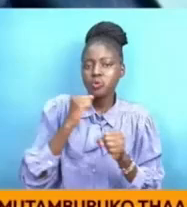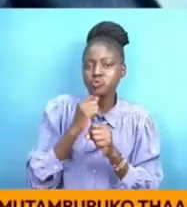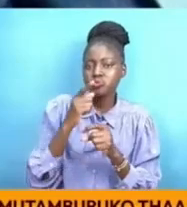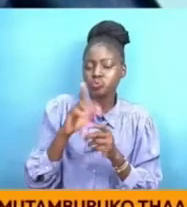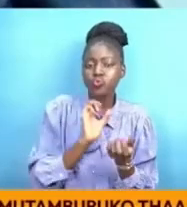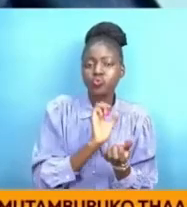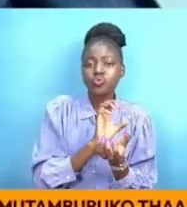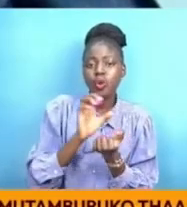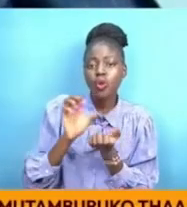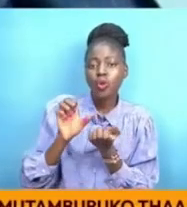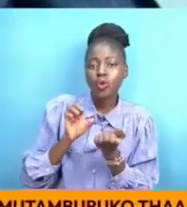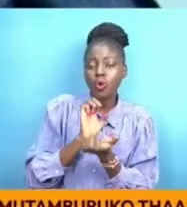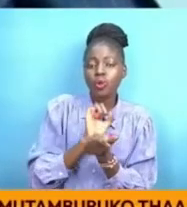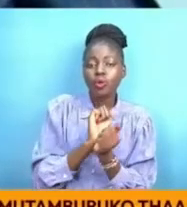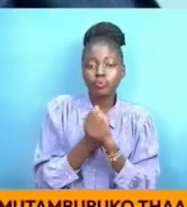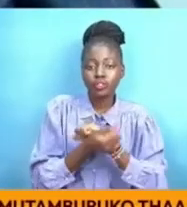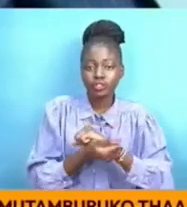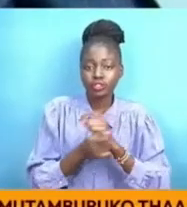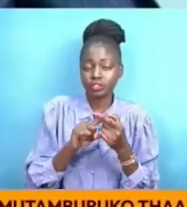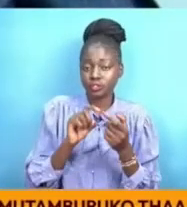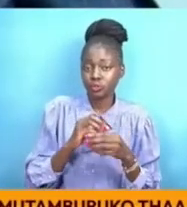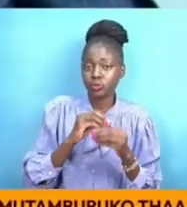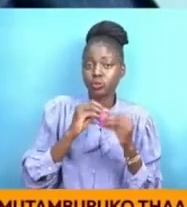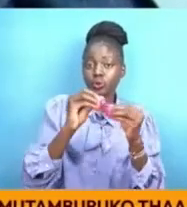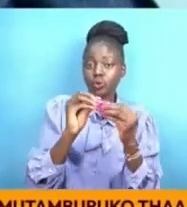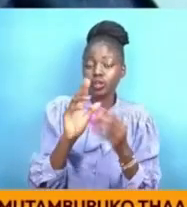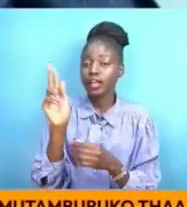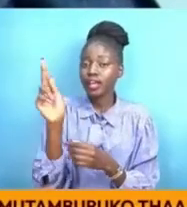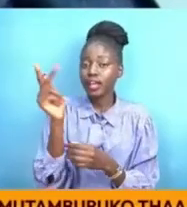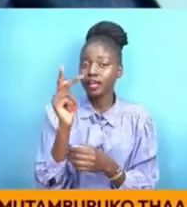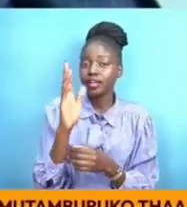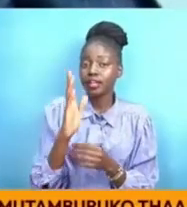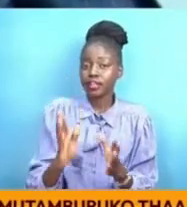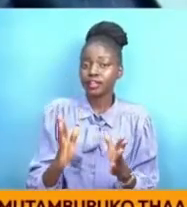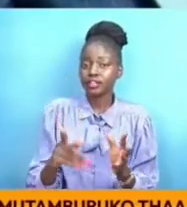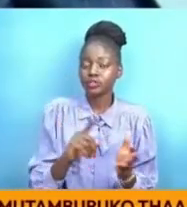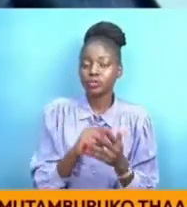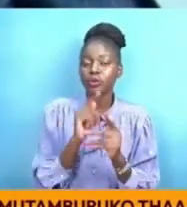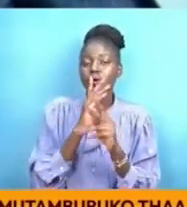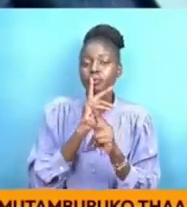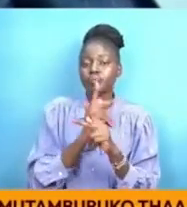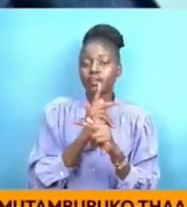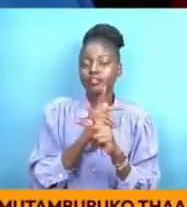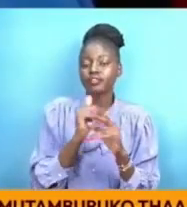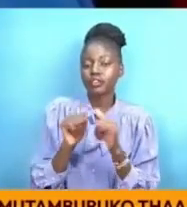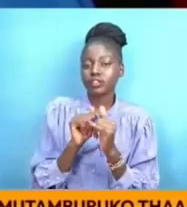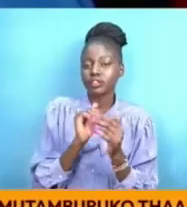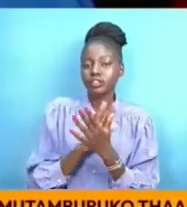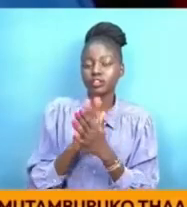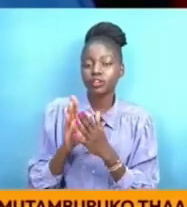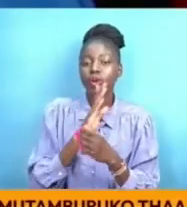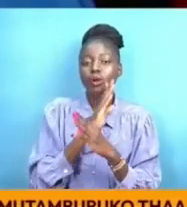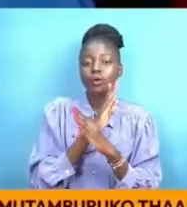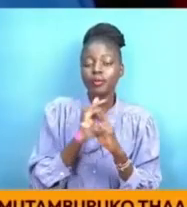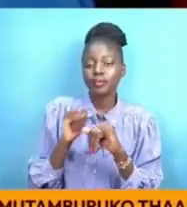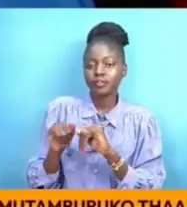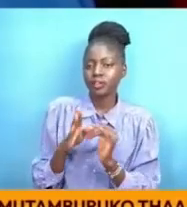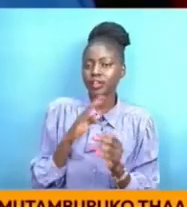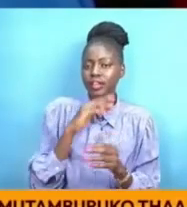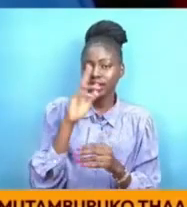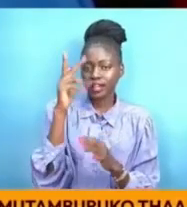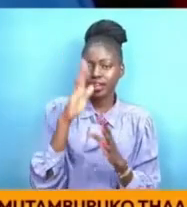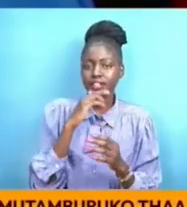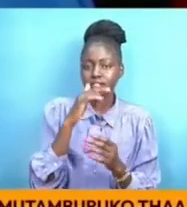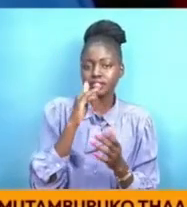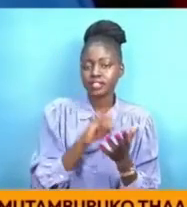economy so that you cushion Kenyans to prevent negative impact on their welfare? Kenyans are saying that